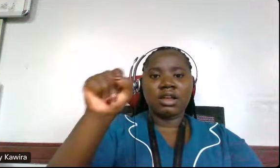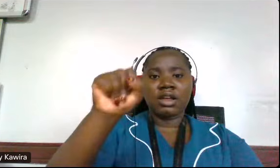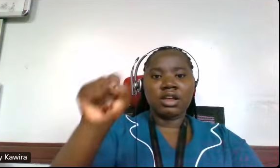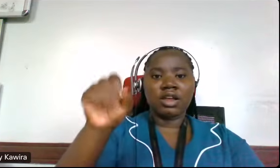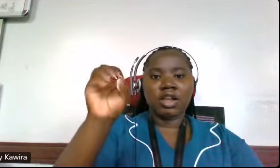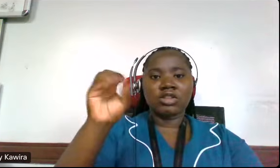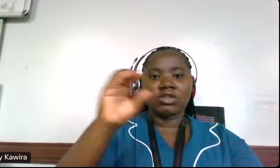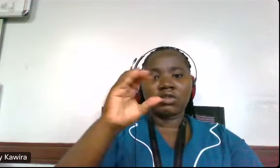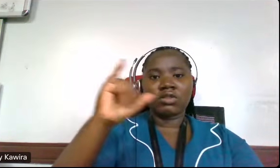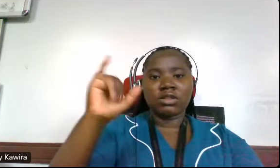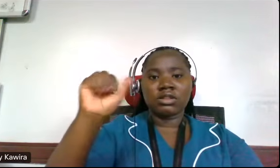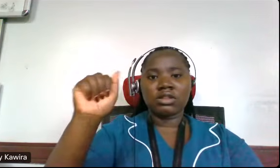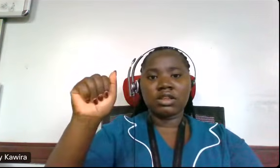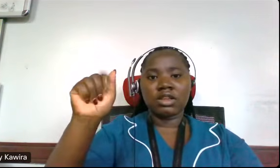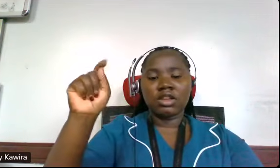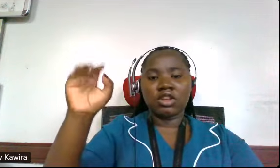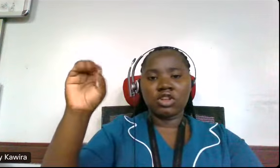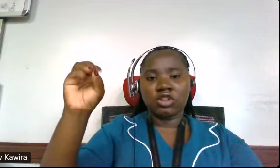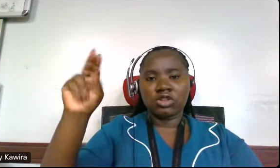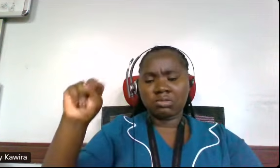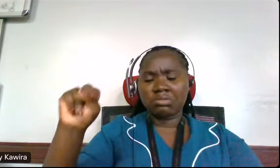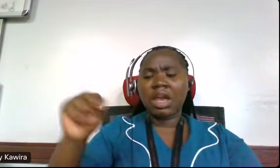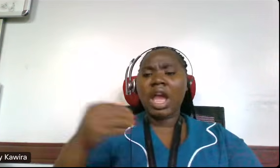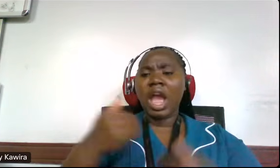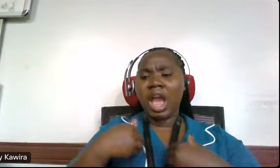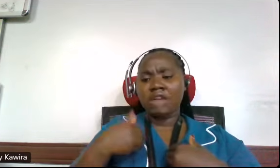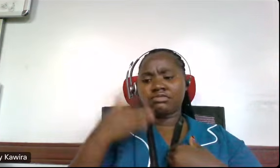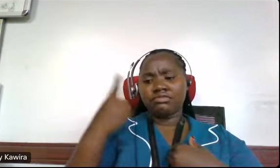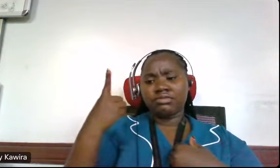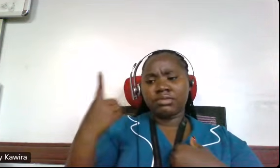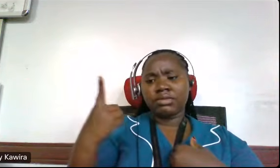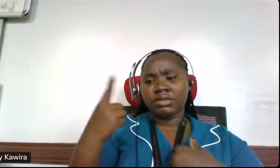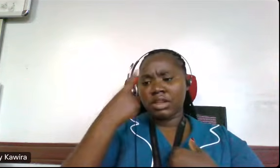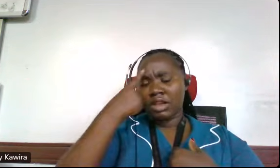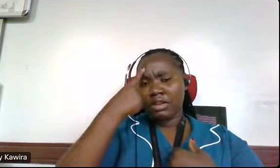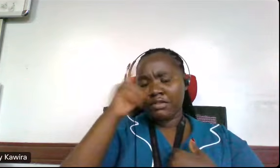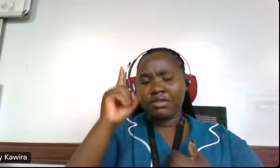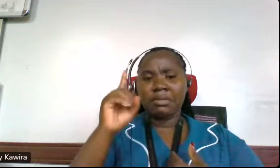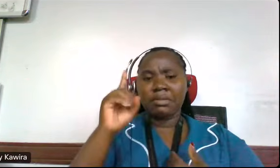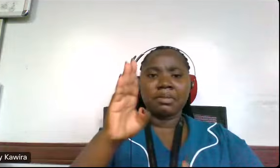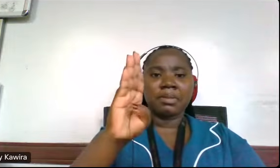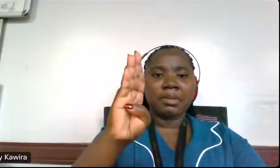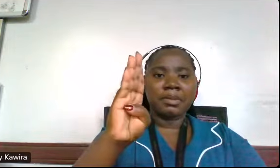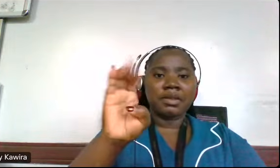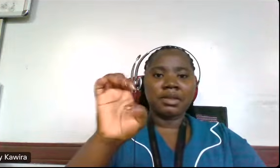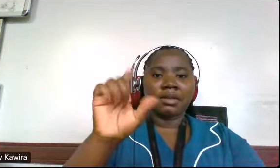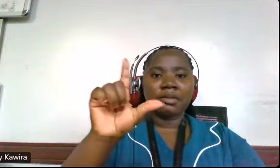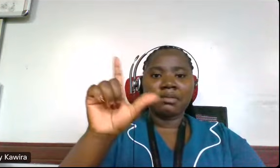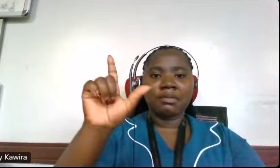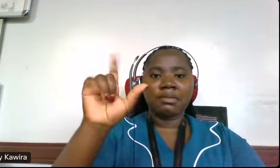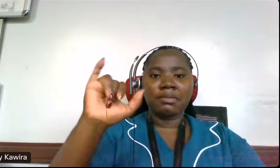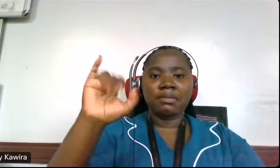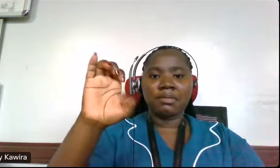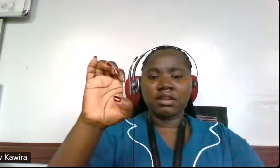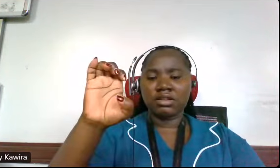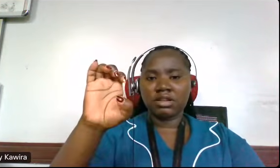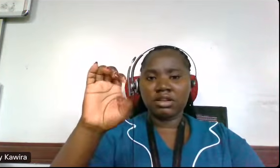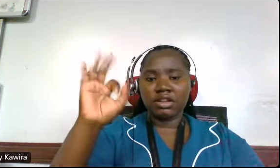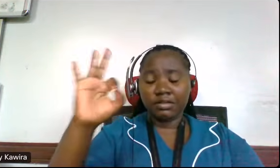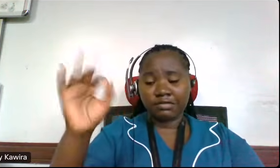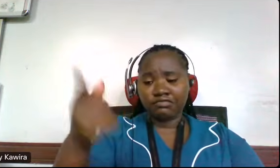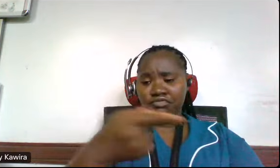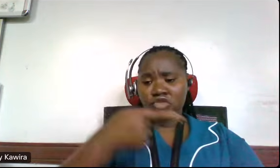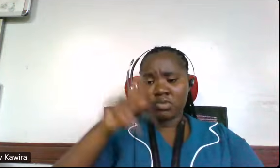association just for bereavement, we are Kenyans, and sometimes when things